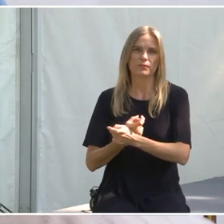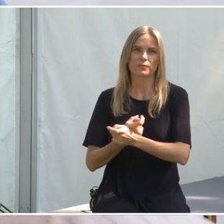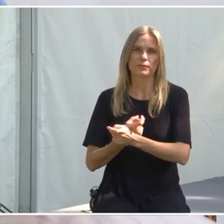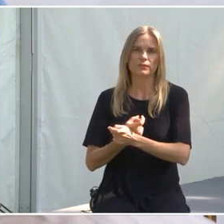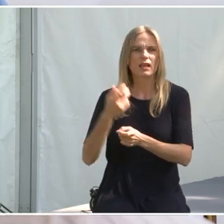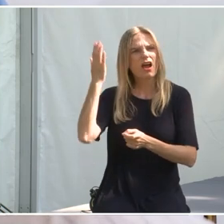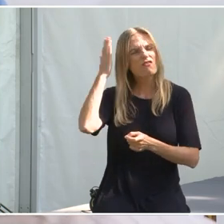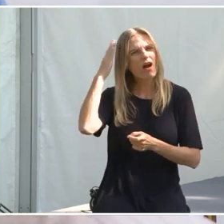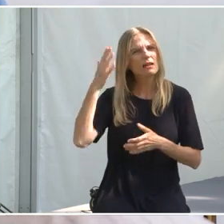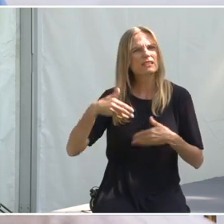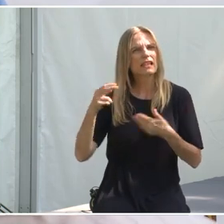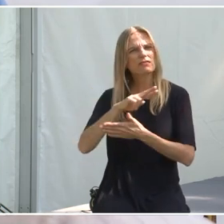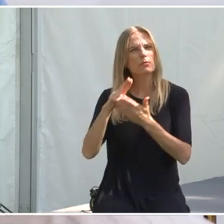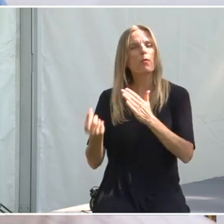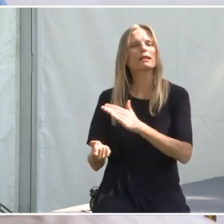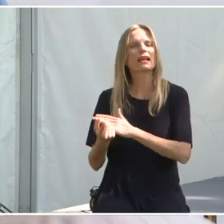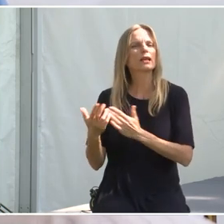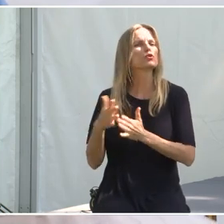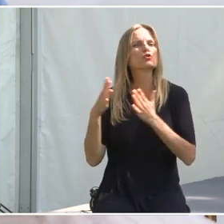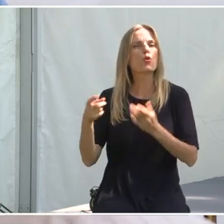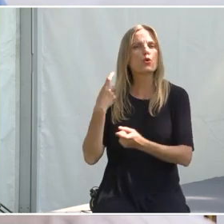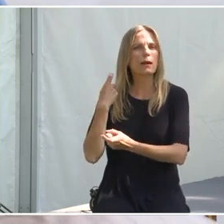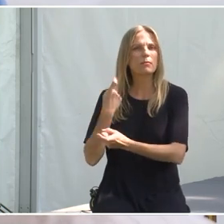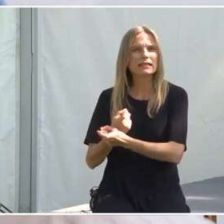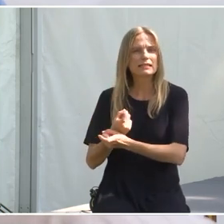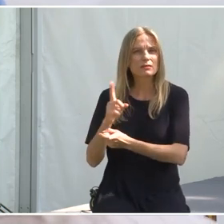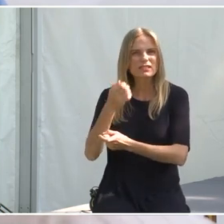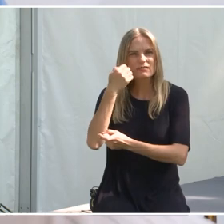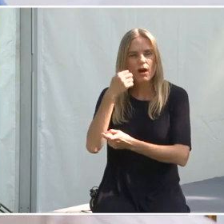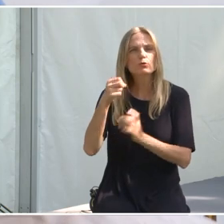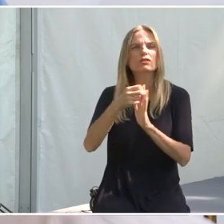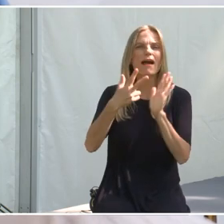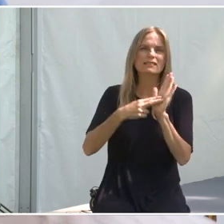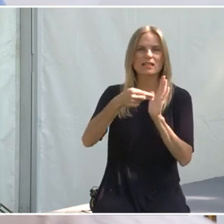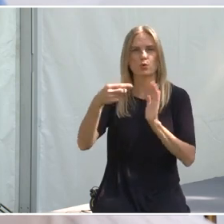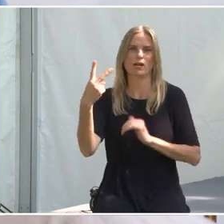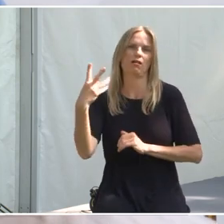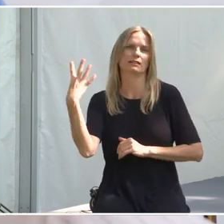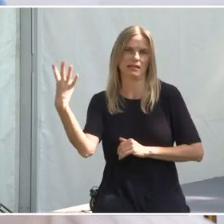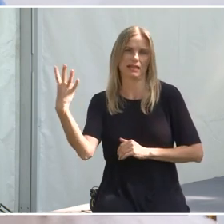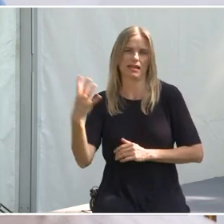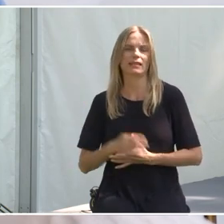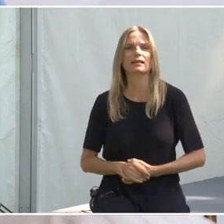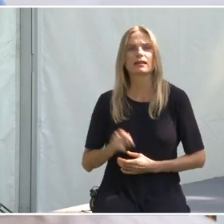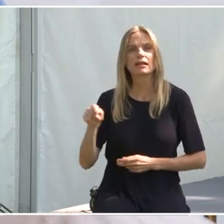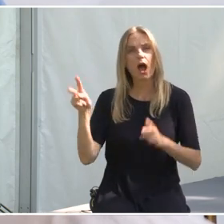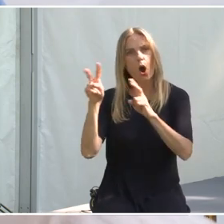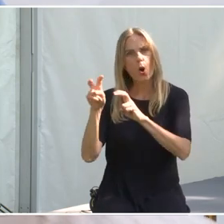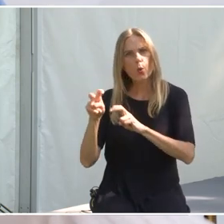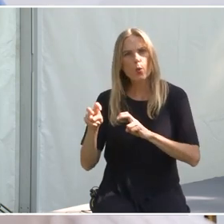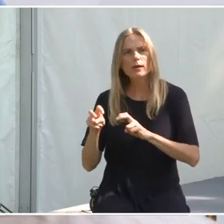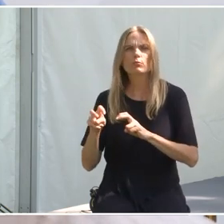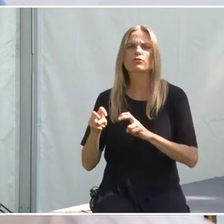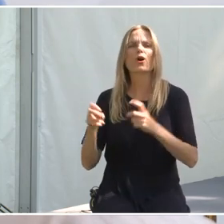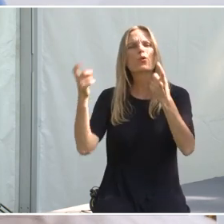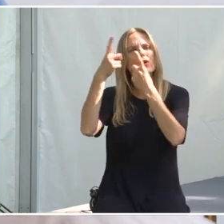a mental health issue is being in the age bracket of 18 to 24. Mm. In this research, we didn't, we don't have that much data